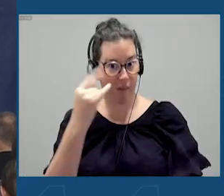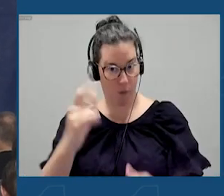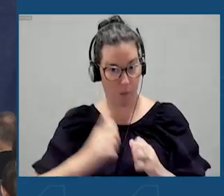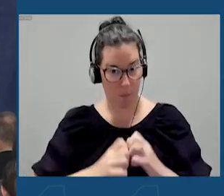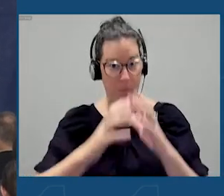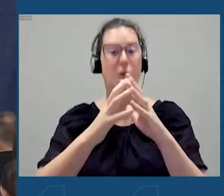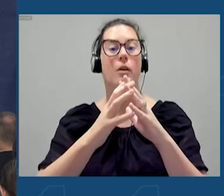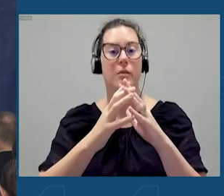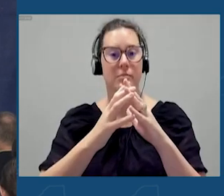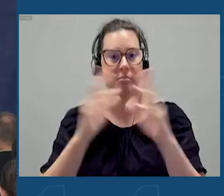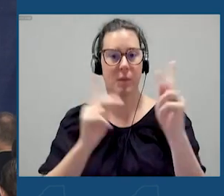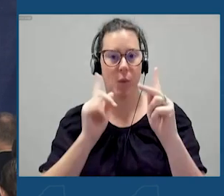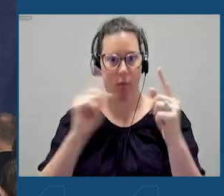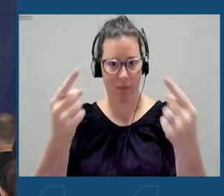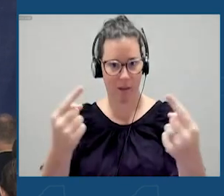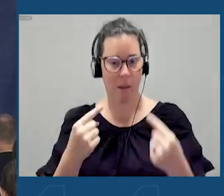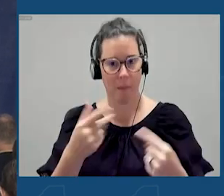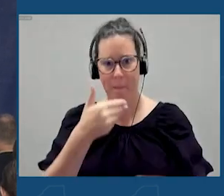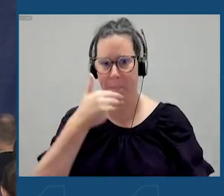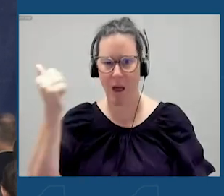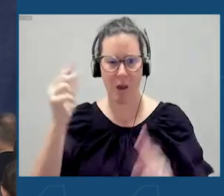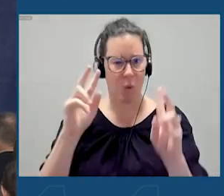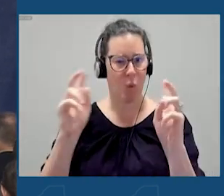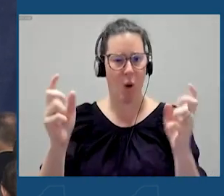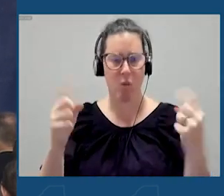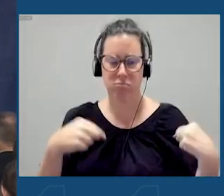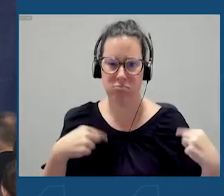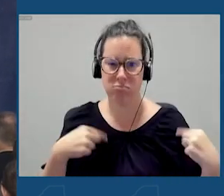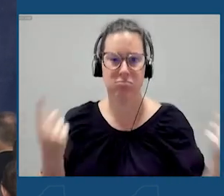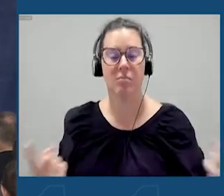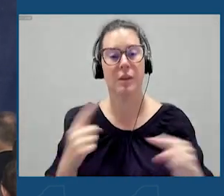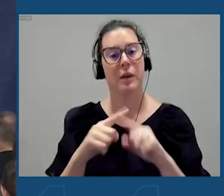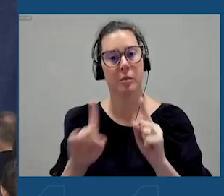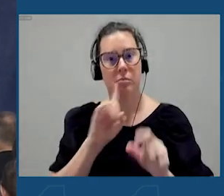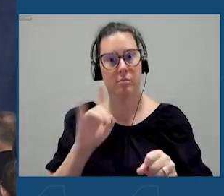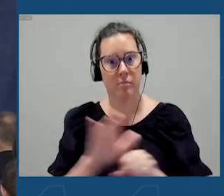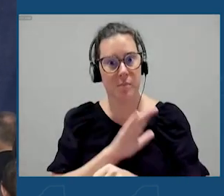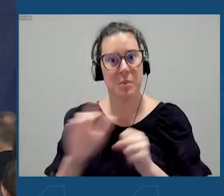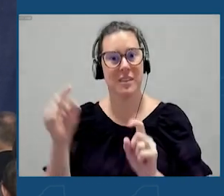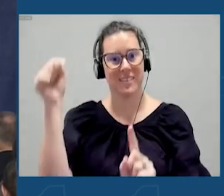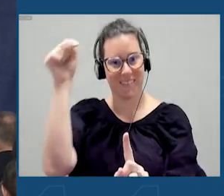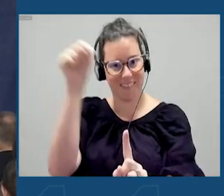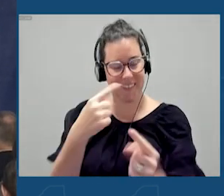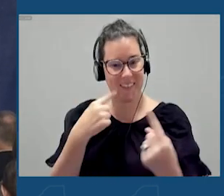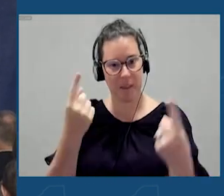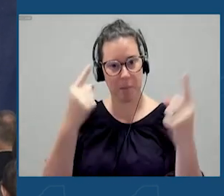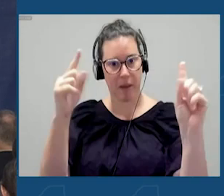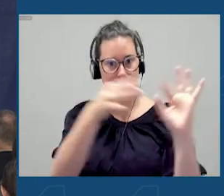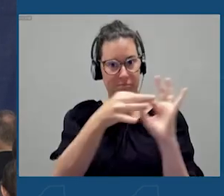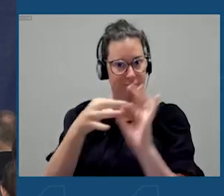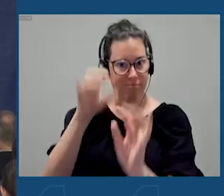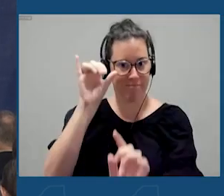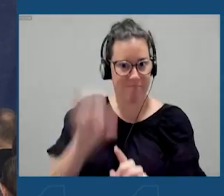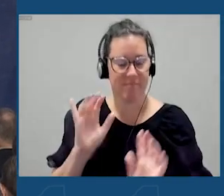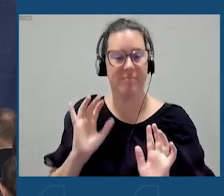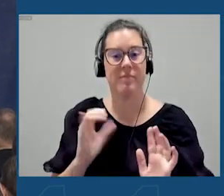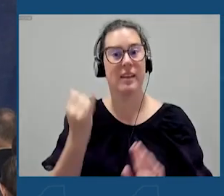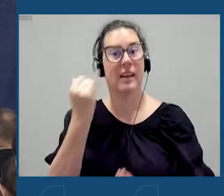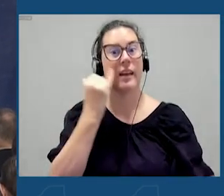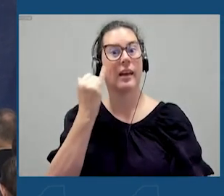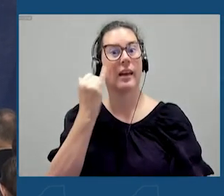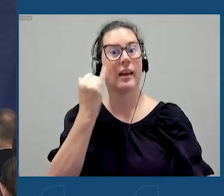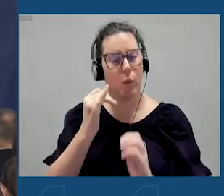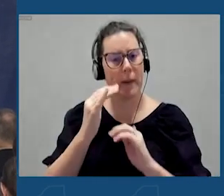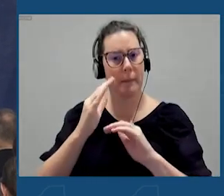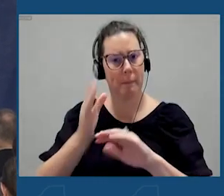One of the greatest lines of all time. But that is exactly what this announcement is all about. If we build and